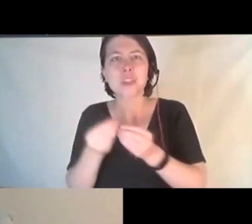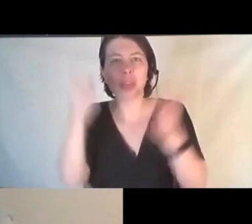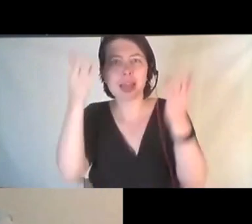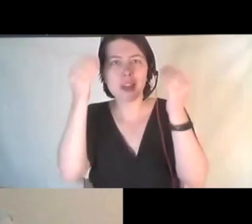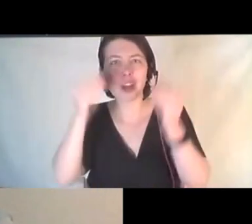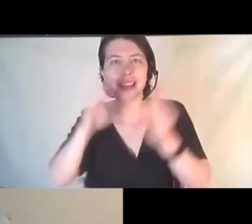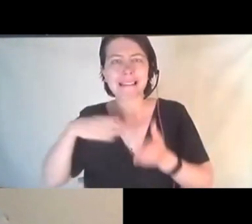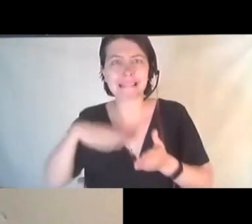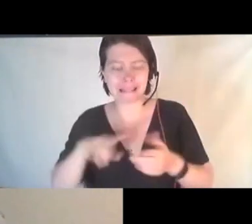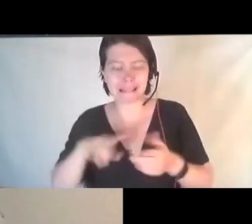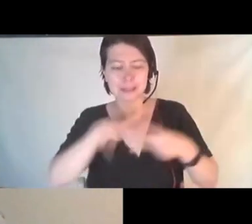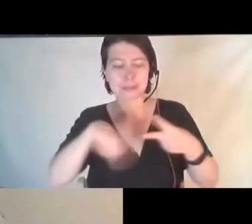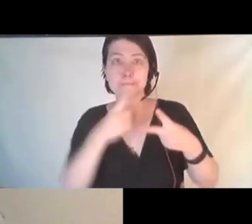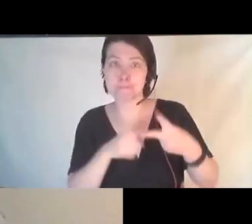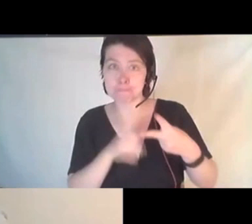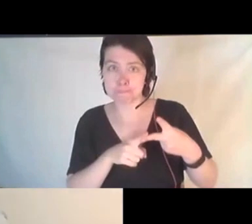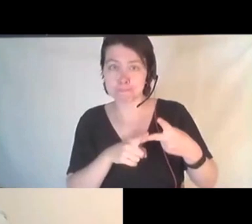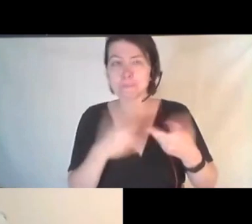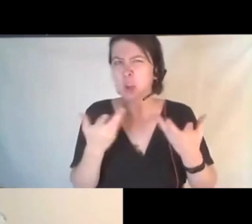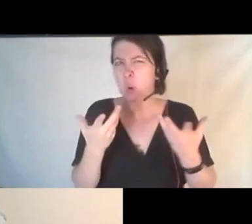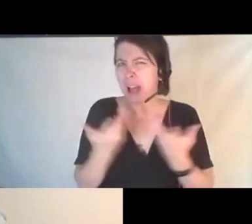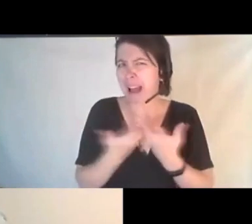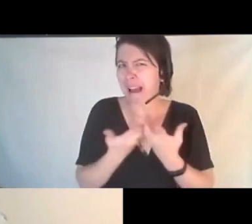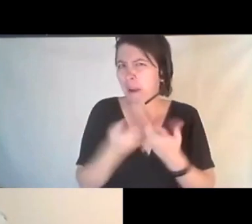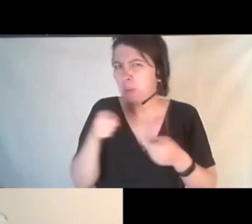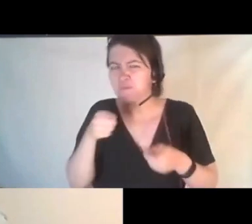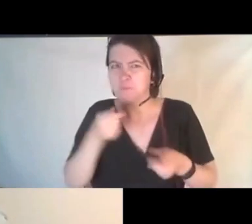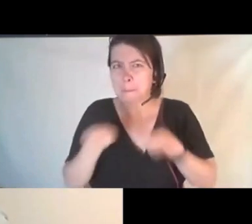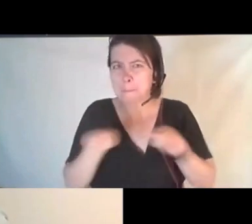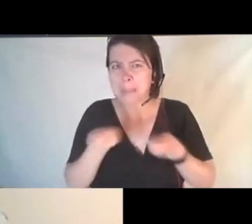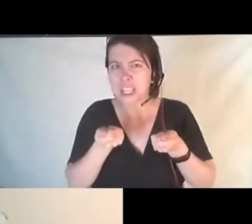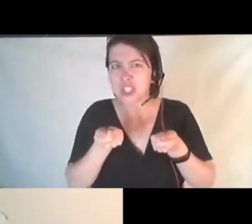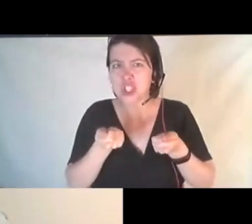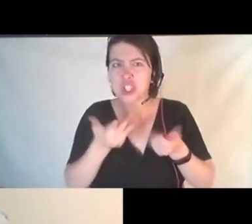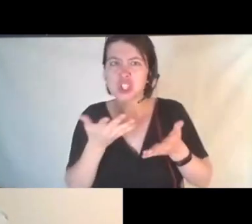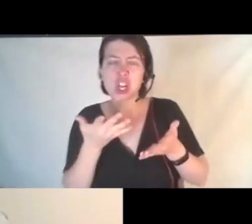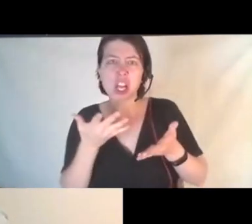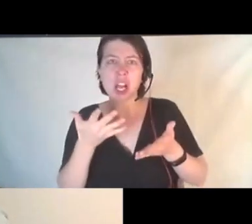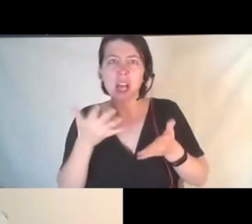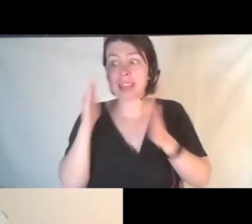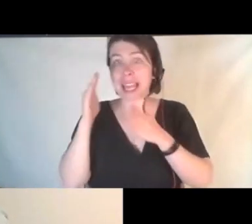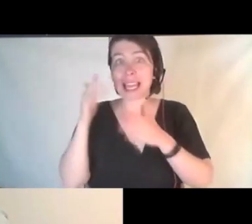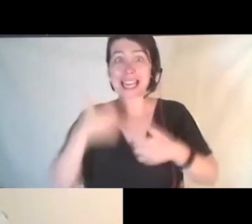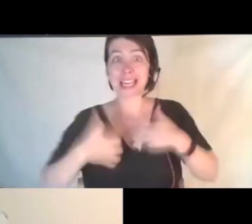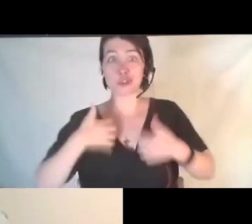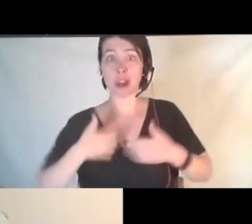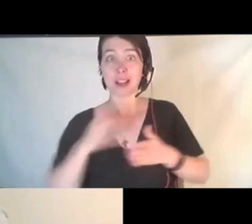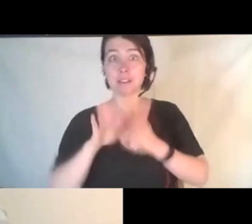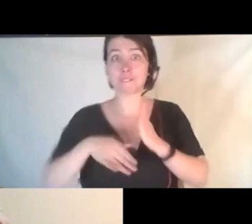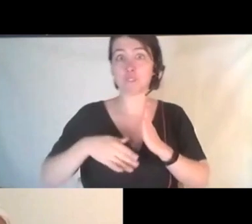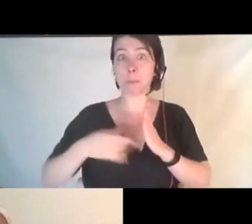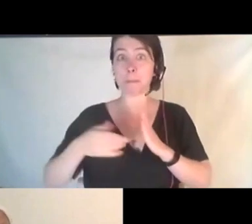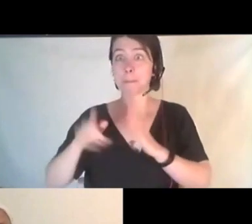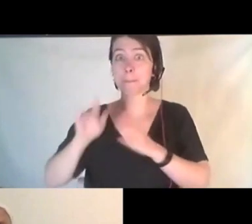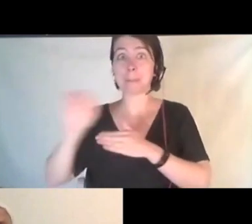art institutions or galleries that don't have the same focus as yourselves? So the first part of the conversation, I think, will